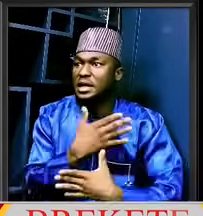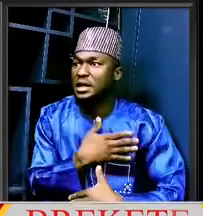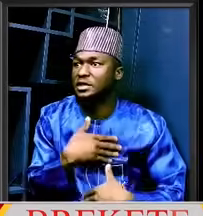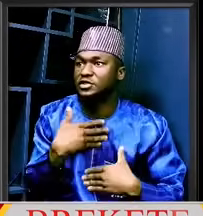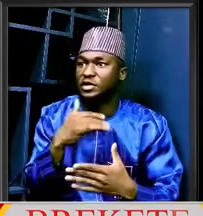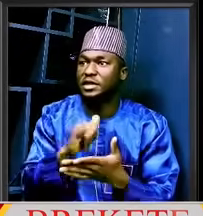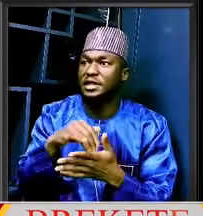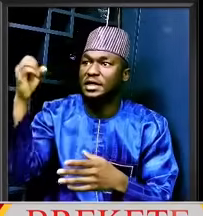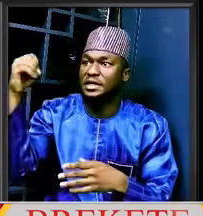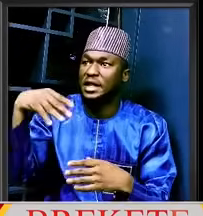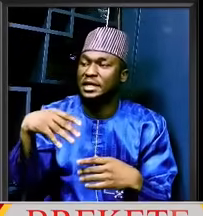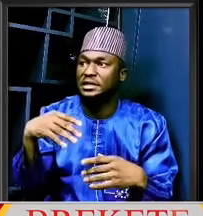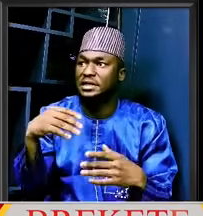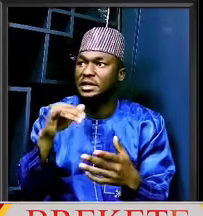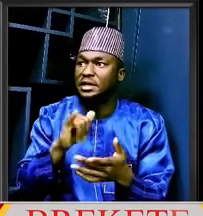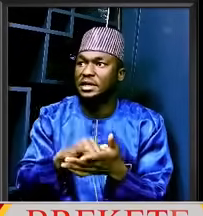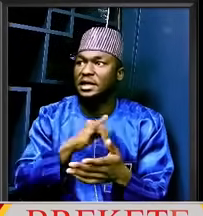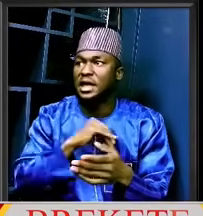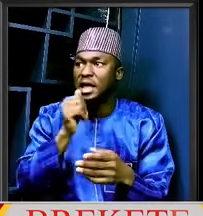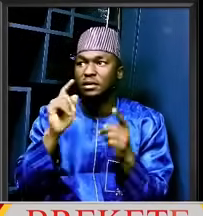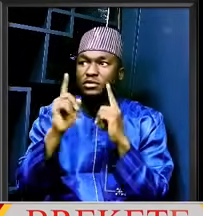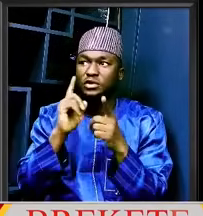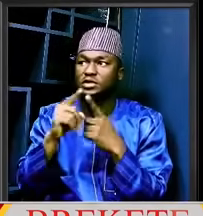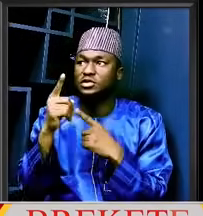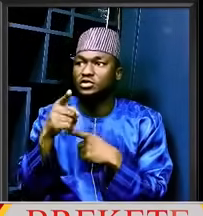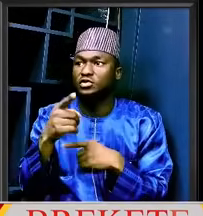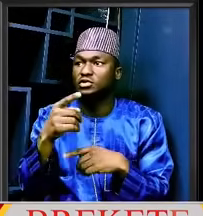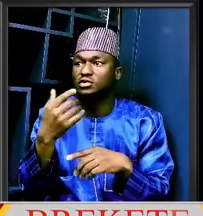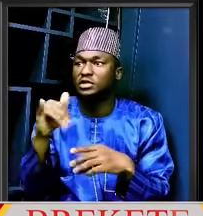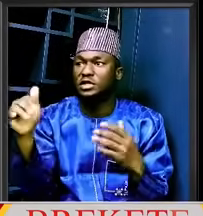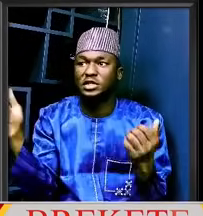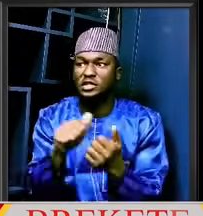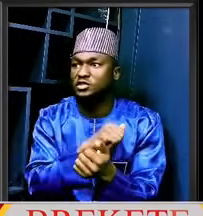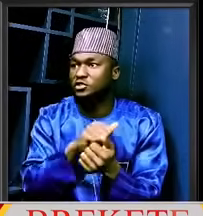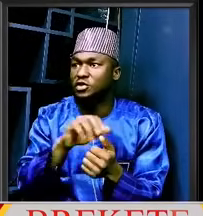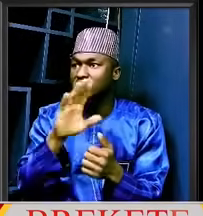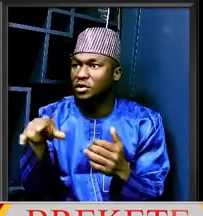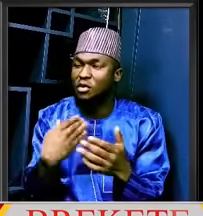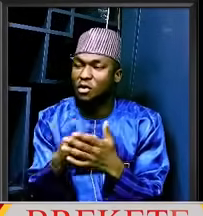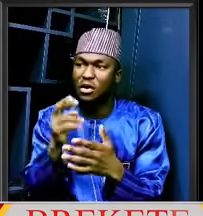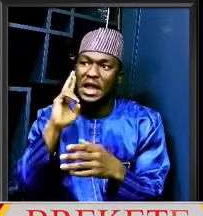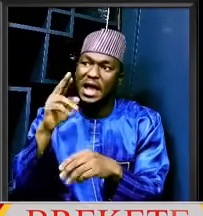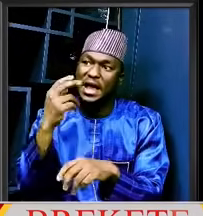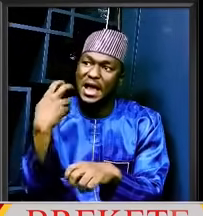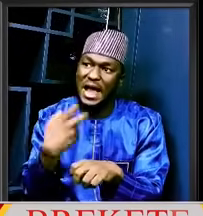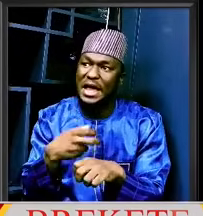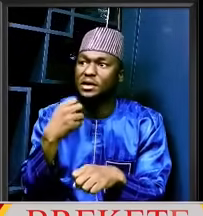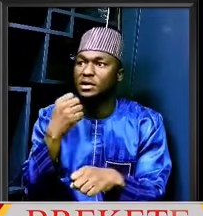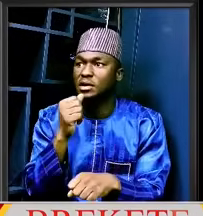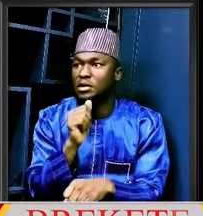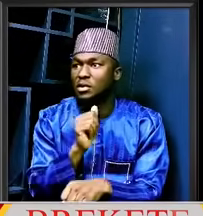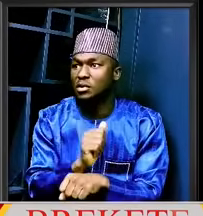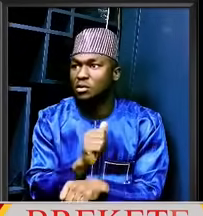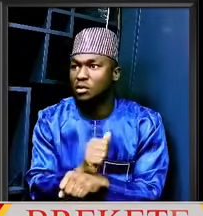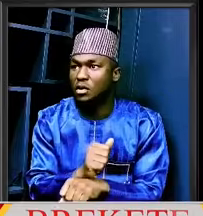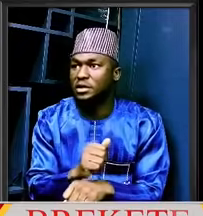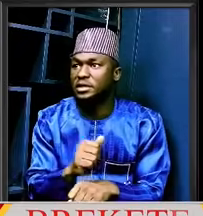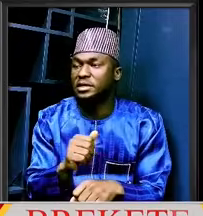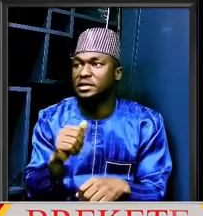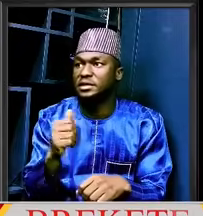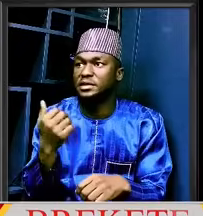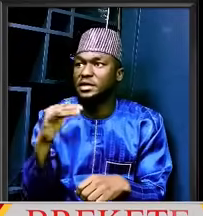to you. They destroyed everything. All my mother's hard work. She came to Benue in